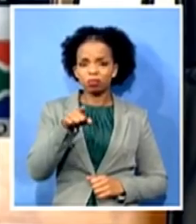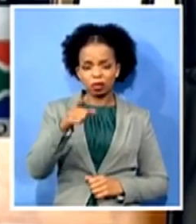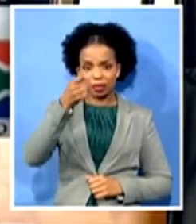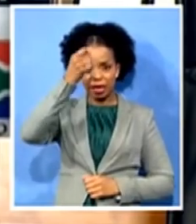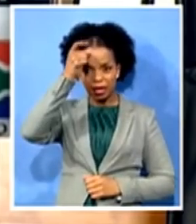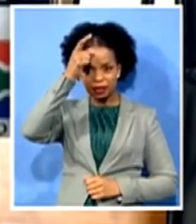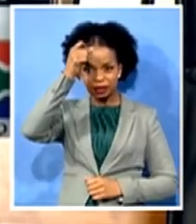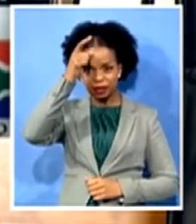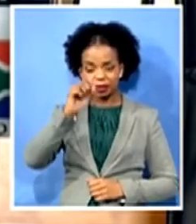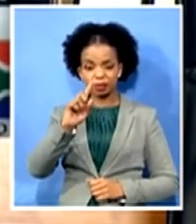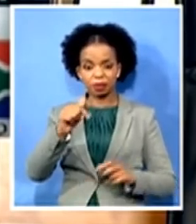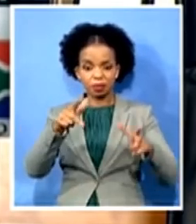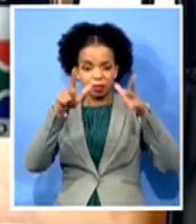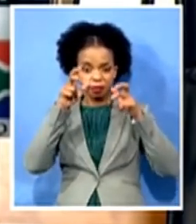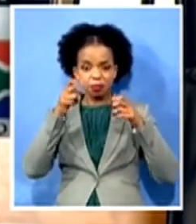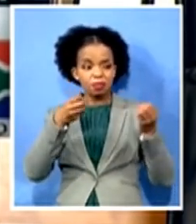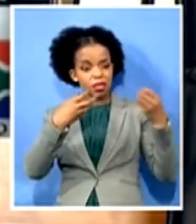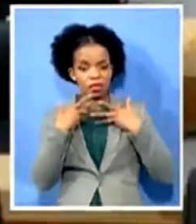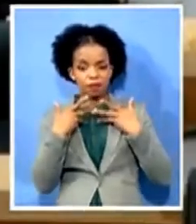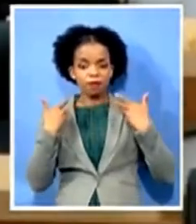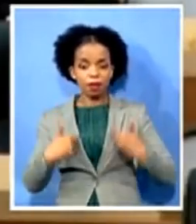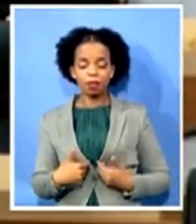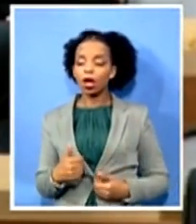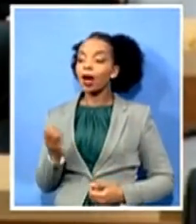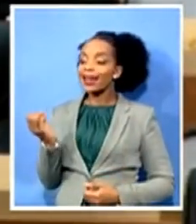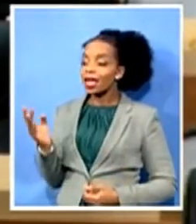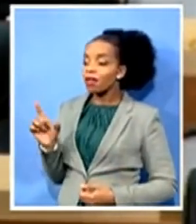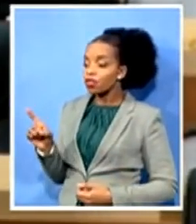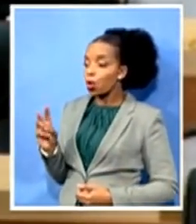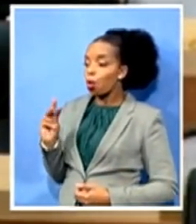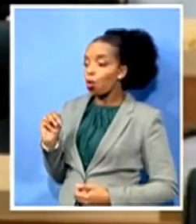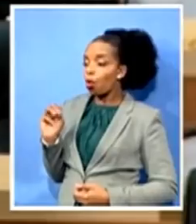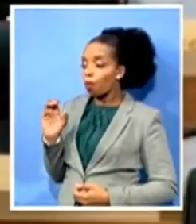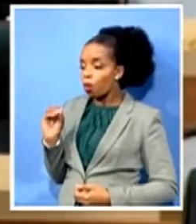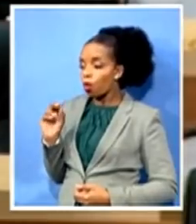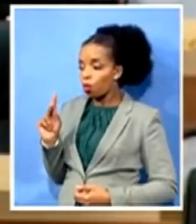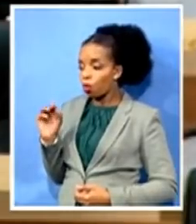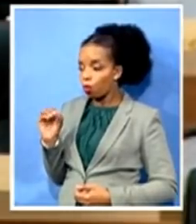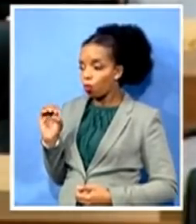Mr. Mokoena? Yes. Okay. Mr. Pretorius? Under your watch,